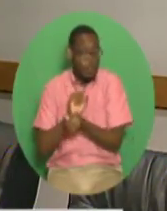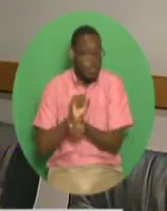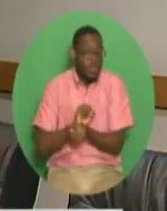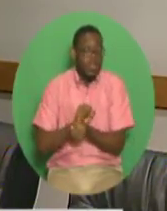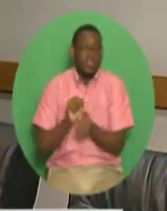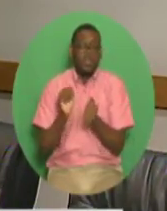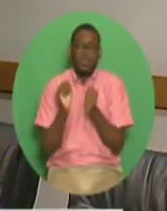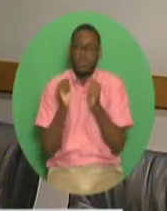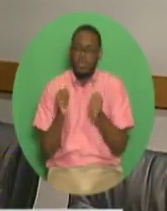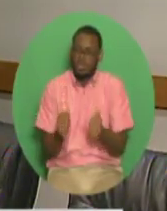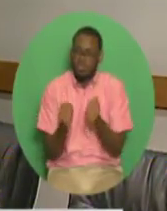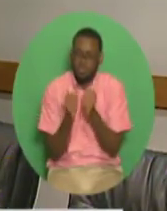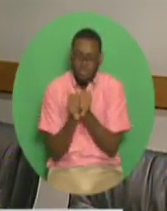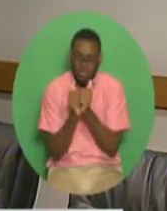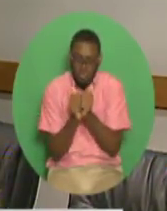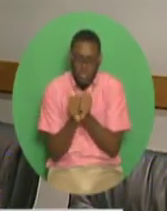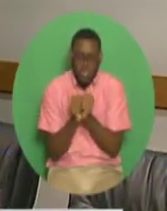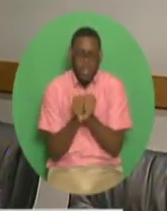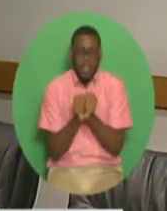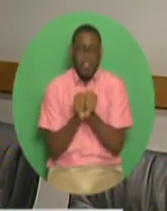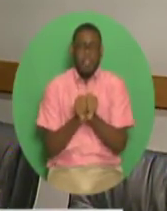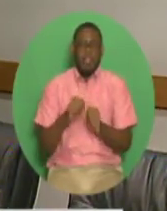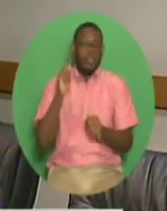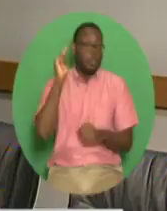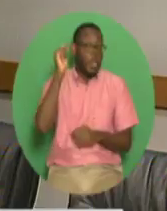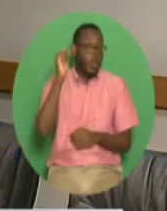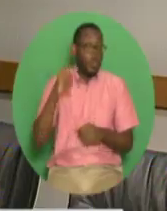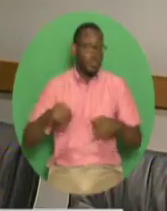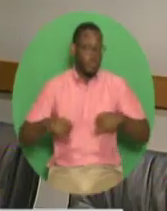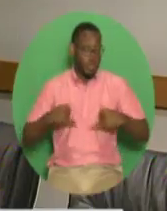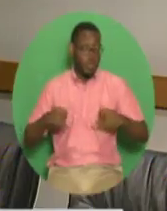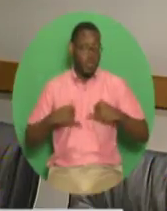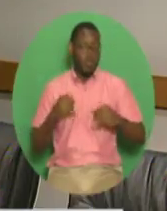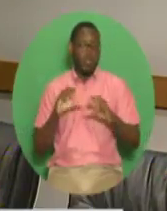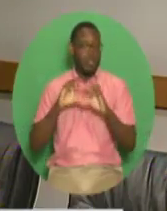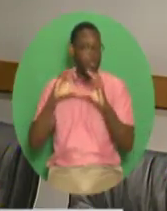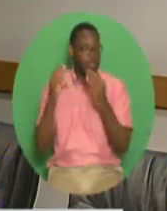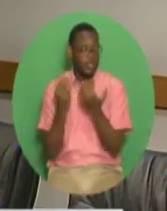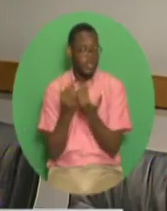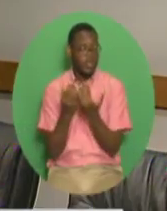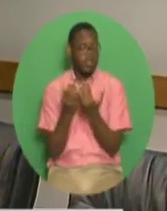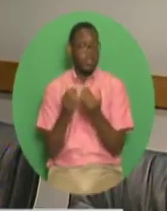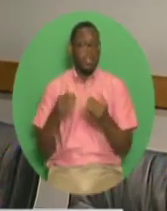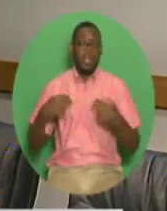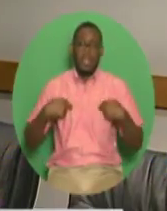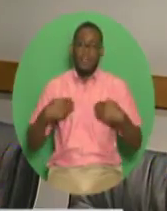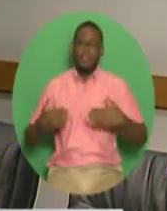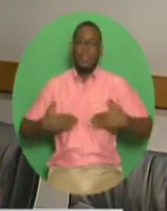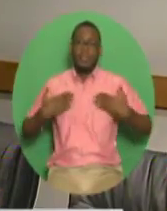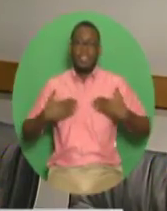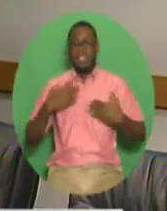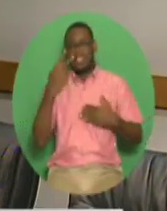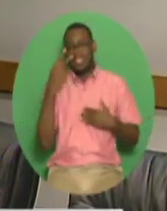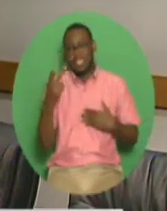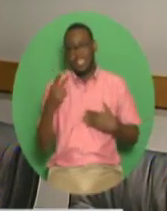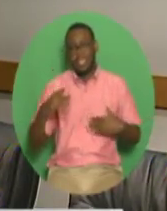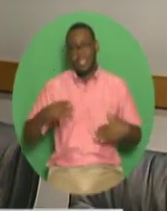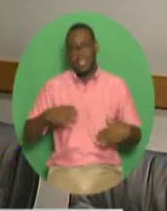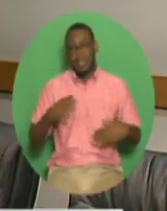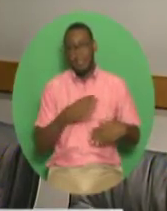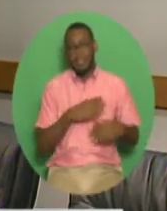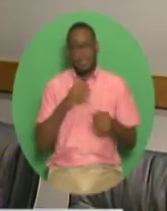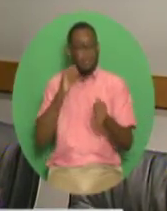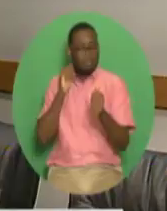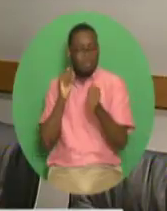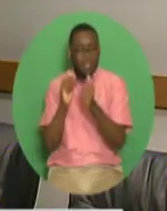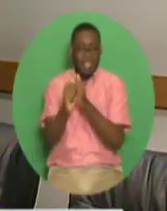very pleased to say as well that the Cabinet has passed last month for us to go ahead with a new youth policy. We haven't